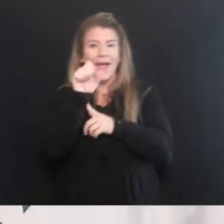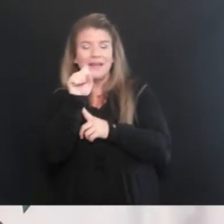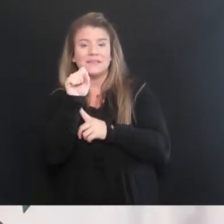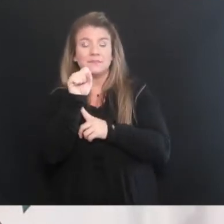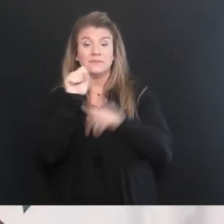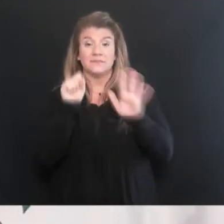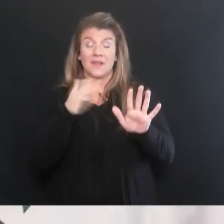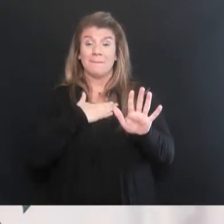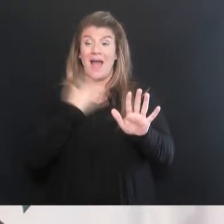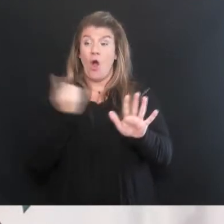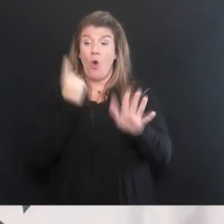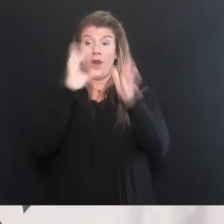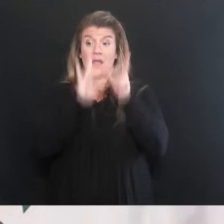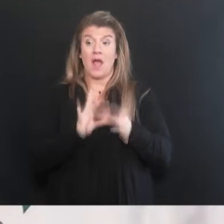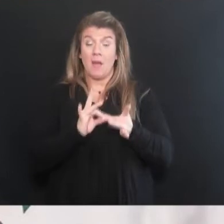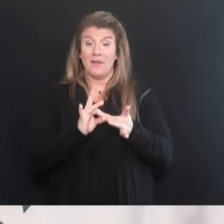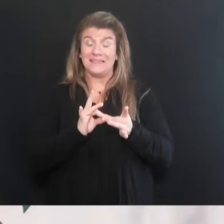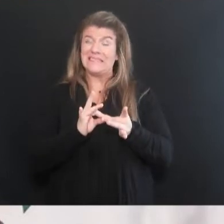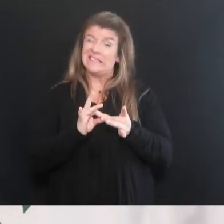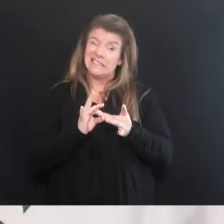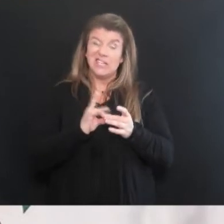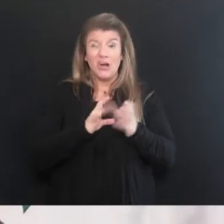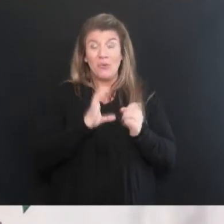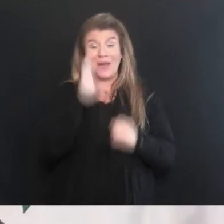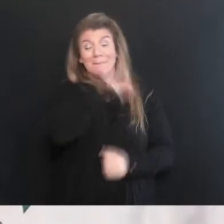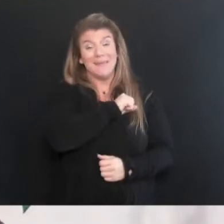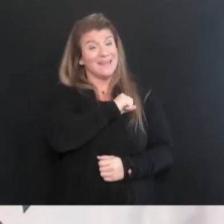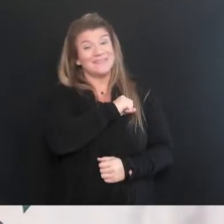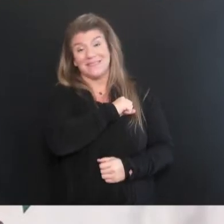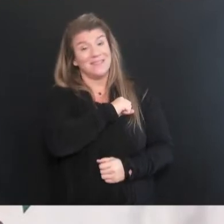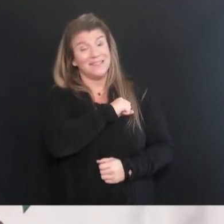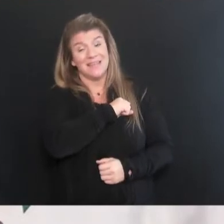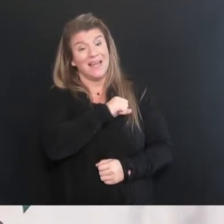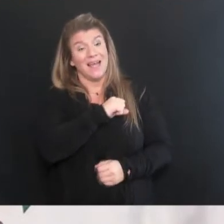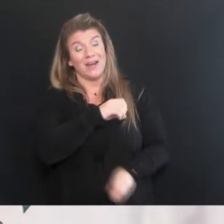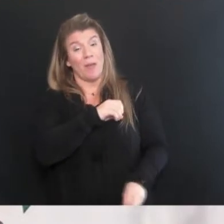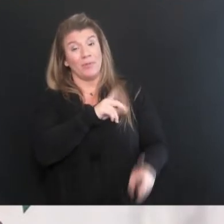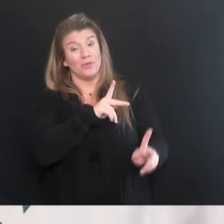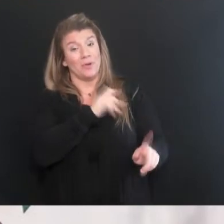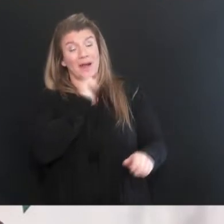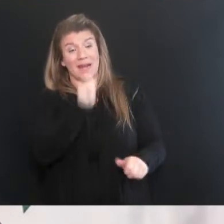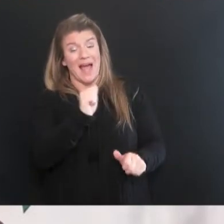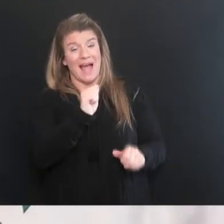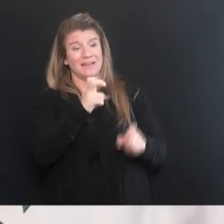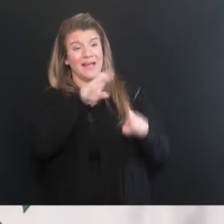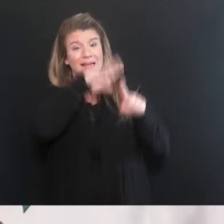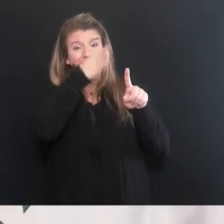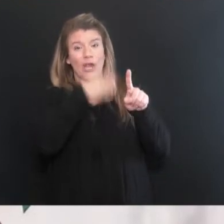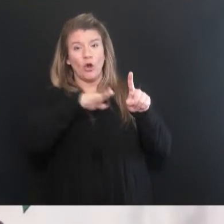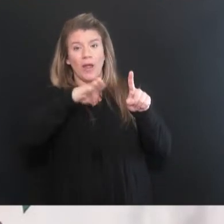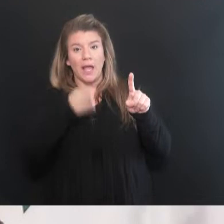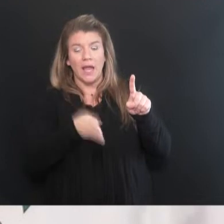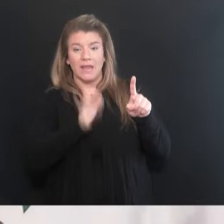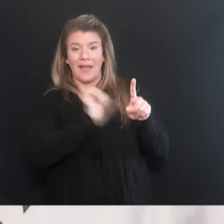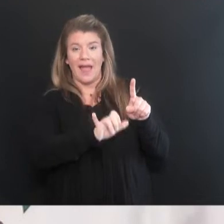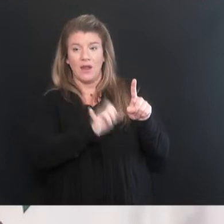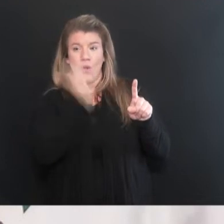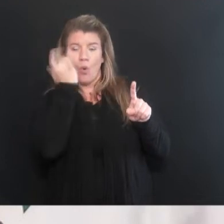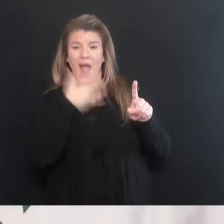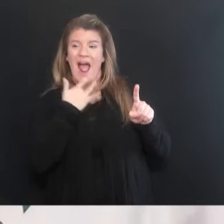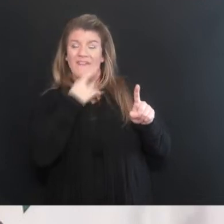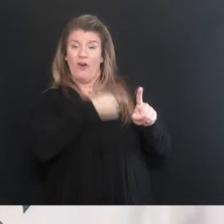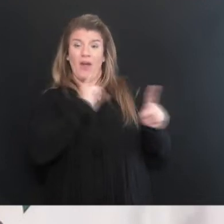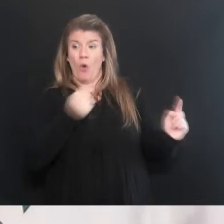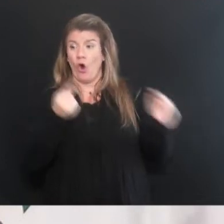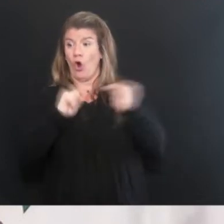thing I would say there, we missed a real opportunity in not tiering our severance tax, because I don't think that this would have hurt our companies in any